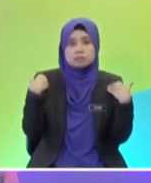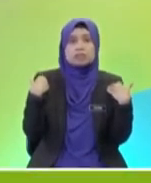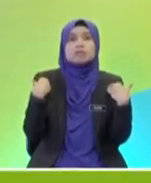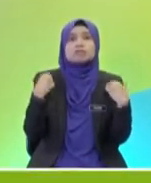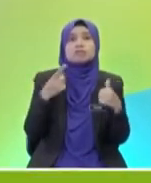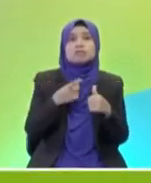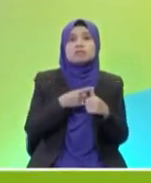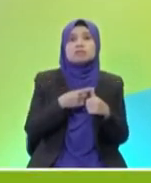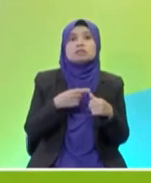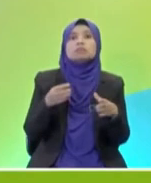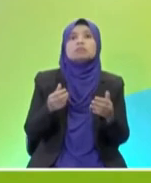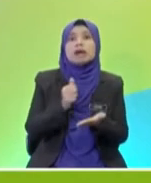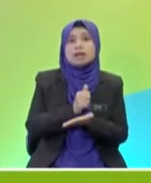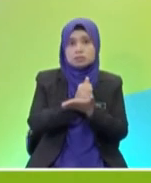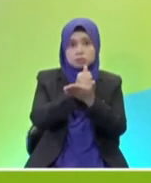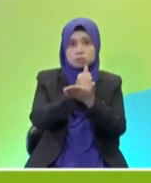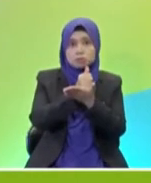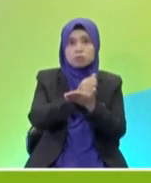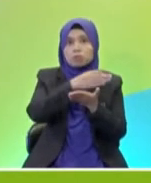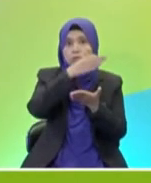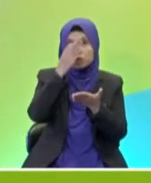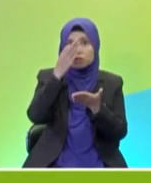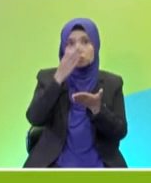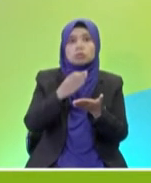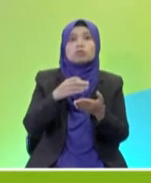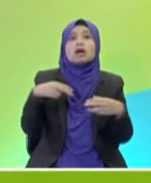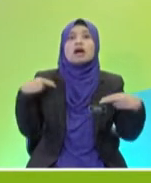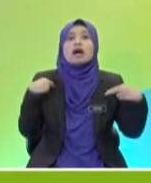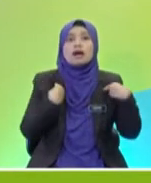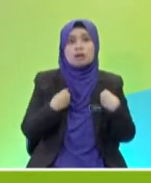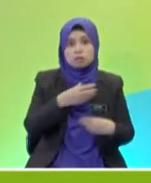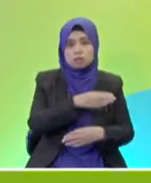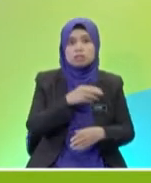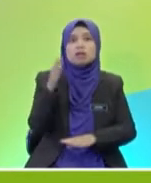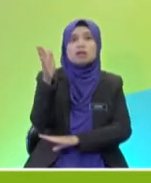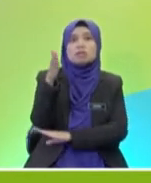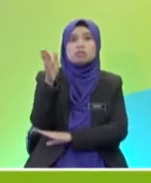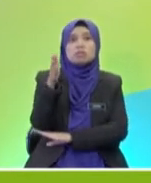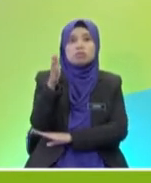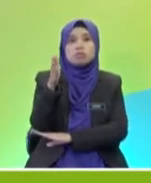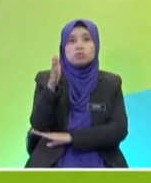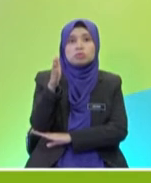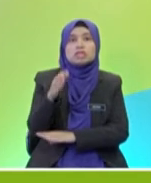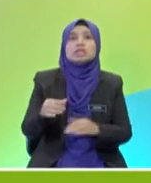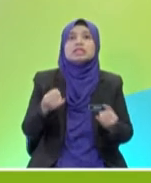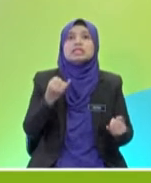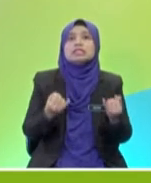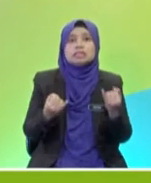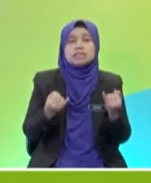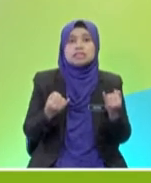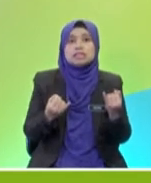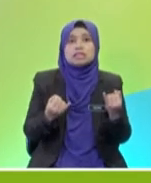and conservation help reduce the factors that threaten the animals and plants as well as increasing their